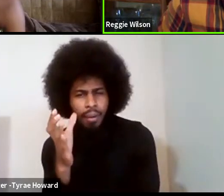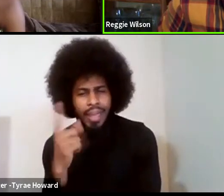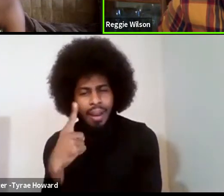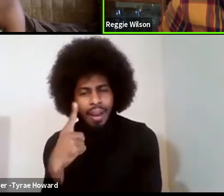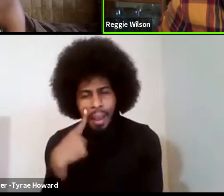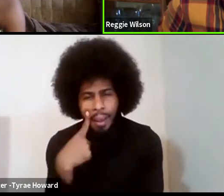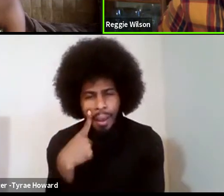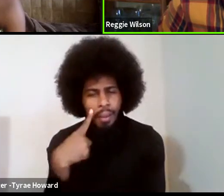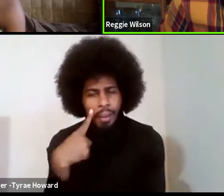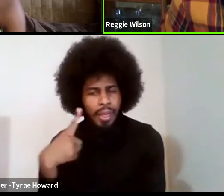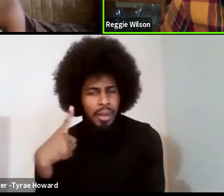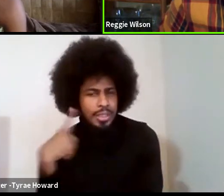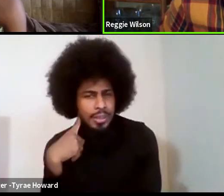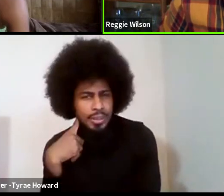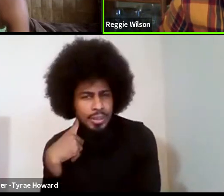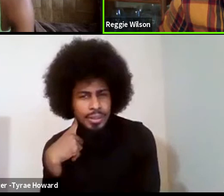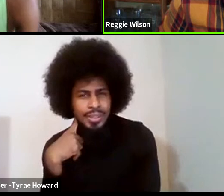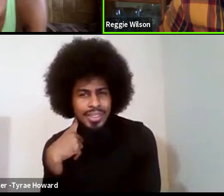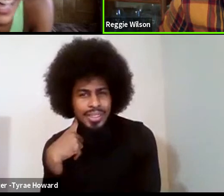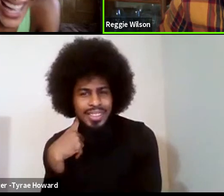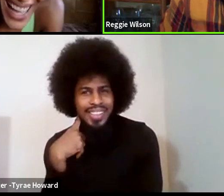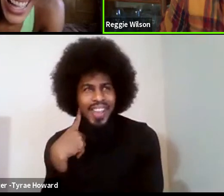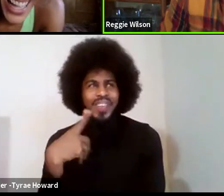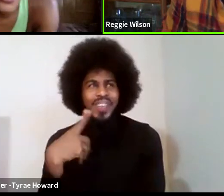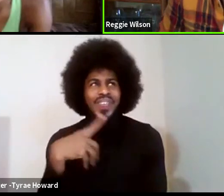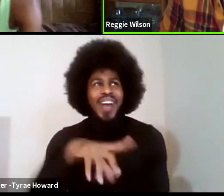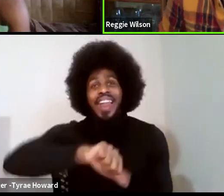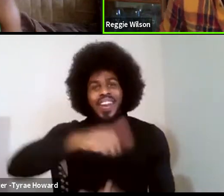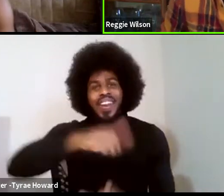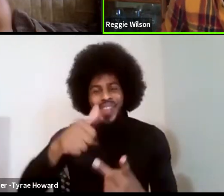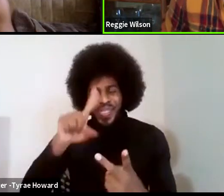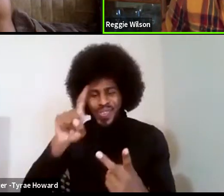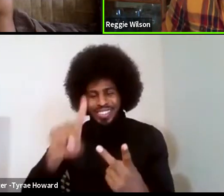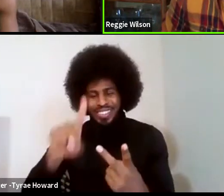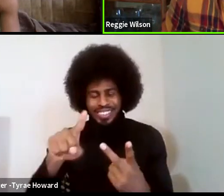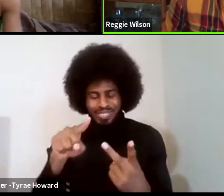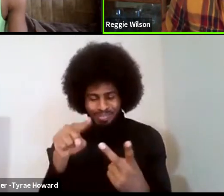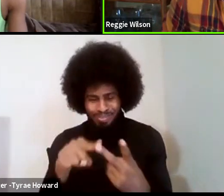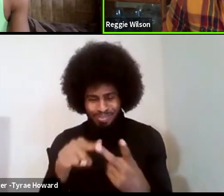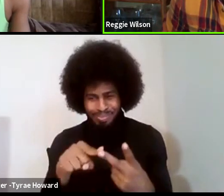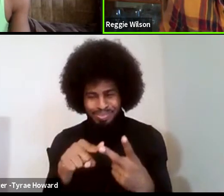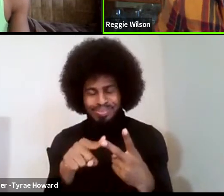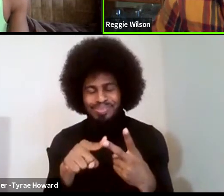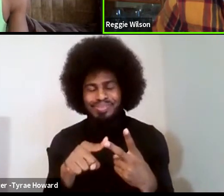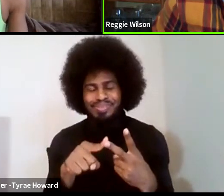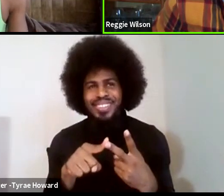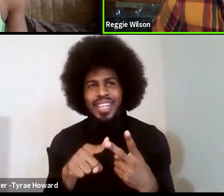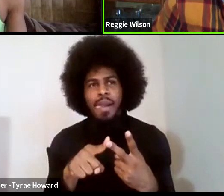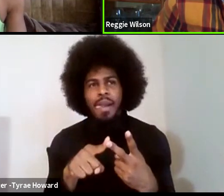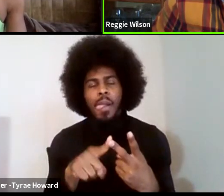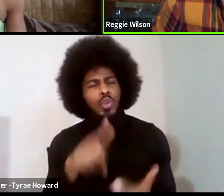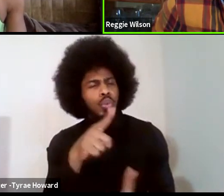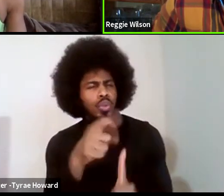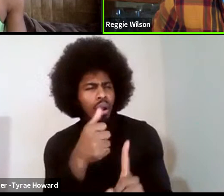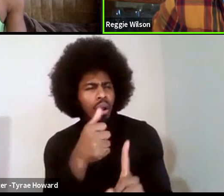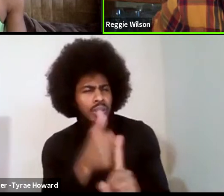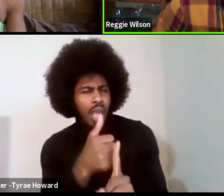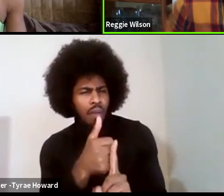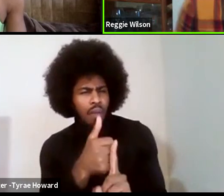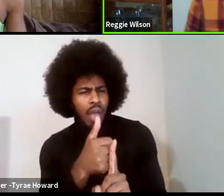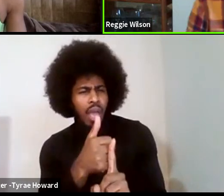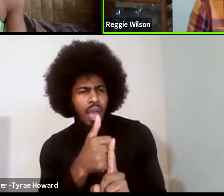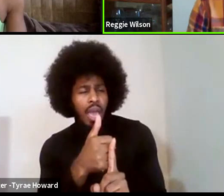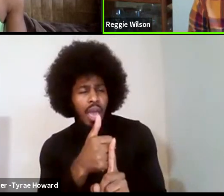and then I would love a question or two from you, so I'm not just questioning you. Do you have mentors that aren't